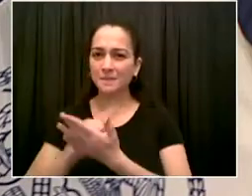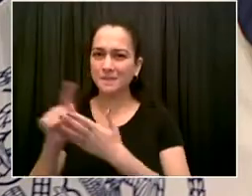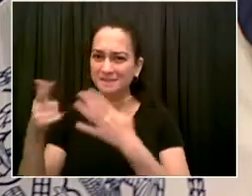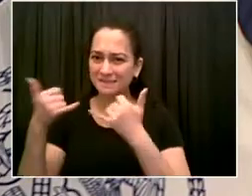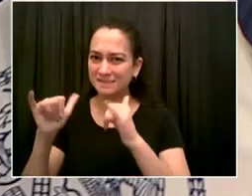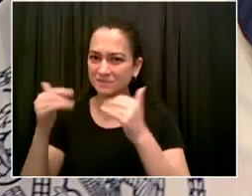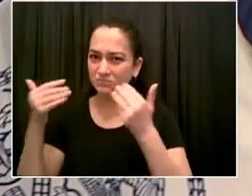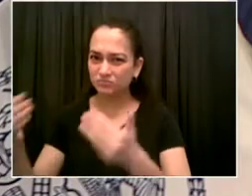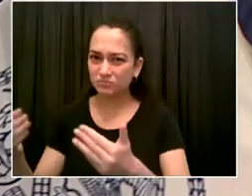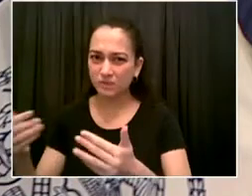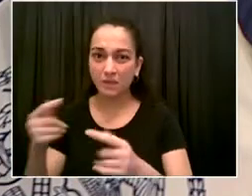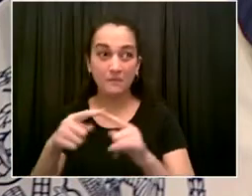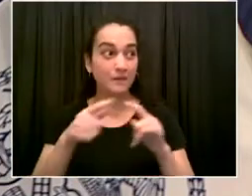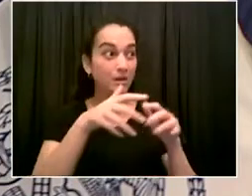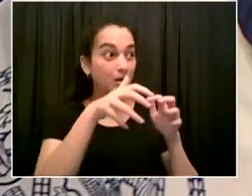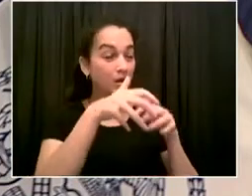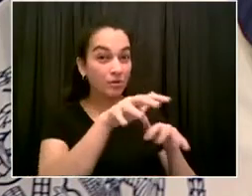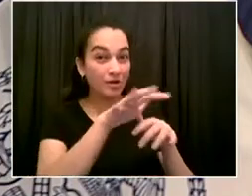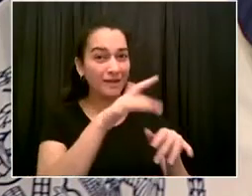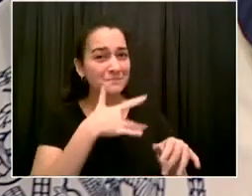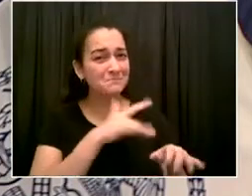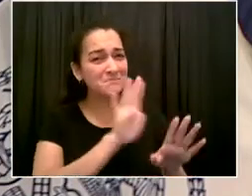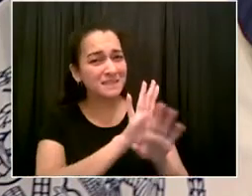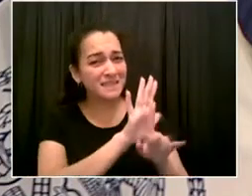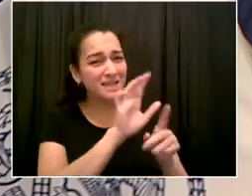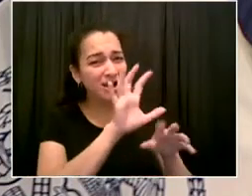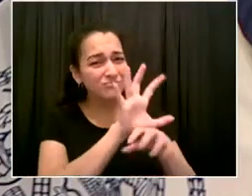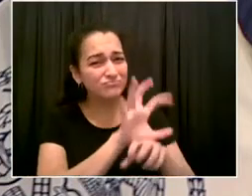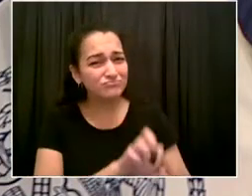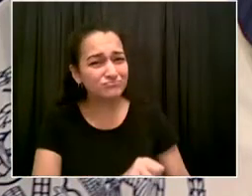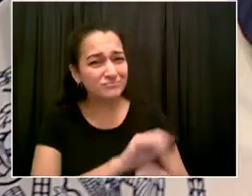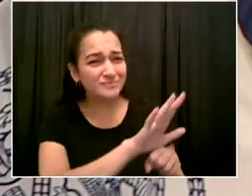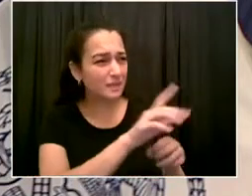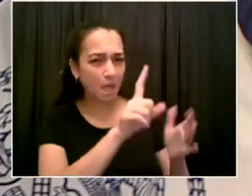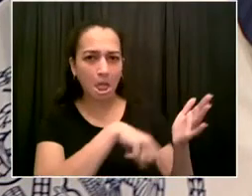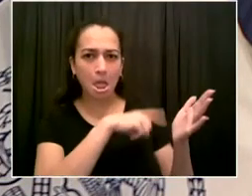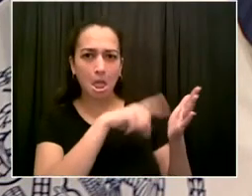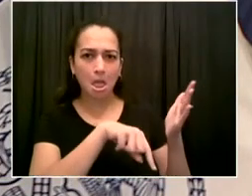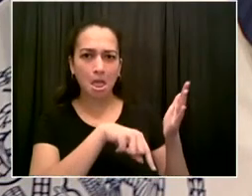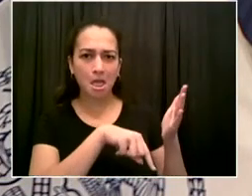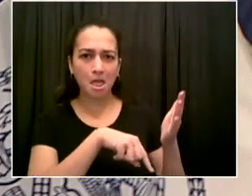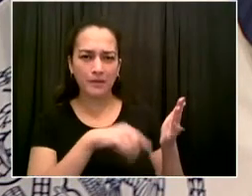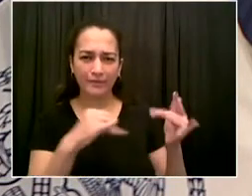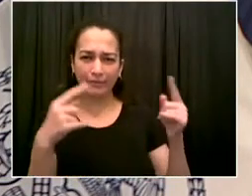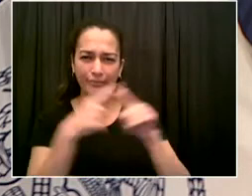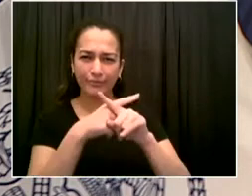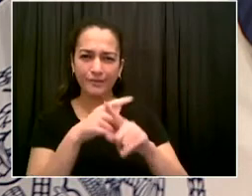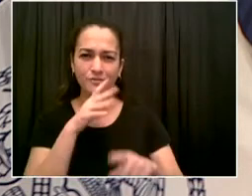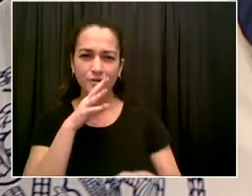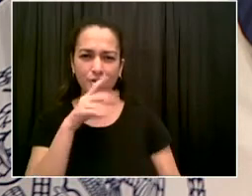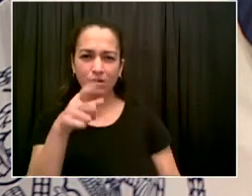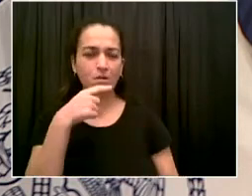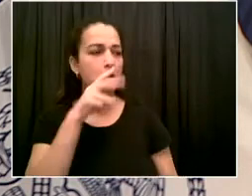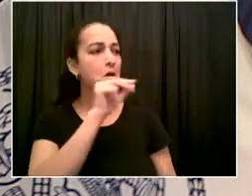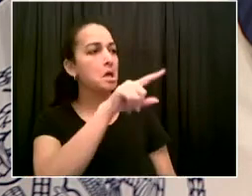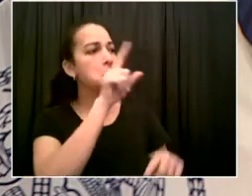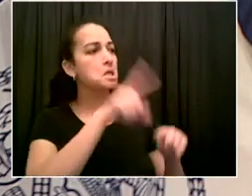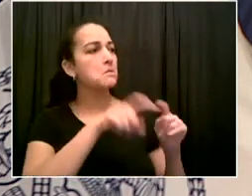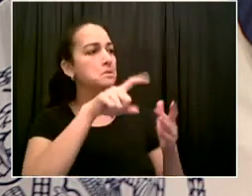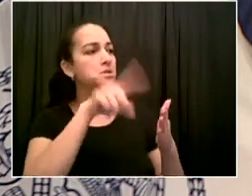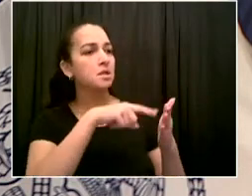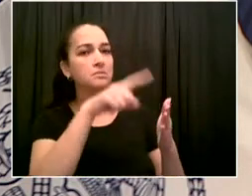masks at the homecoming concerts? Yeah, I understand the question, obviously, Bob. First of all, every organization had to make its own